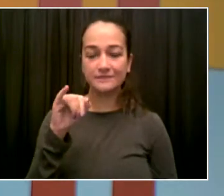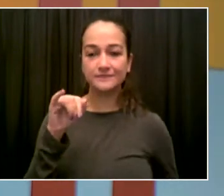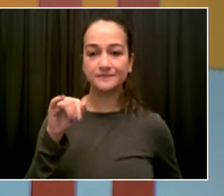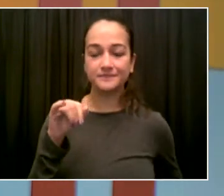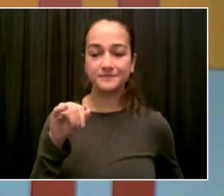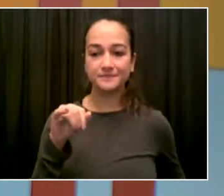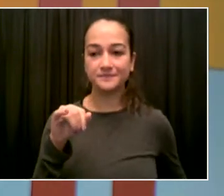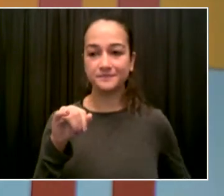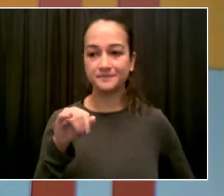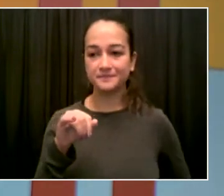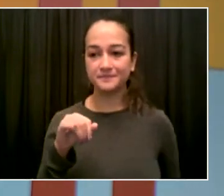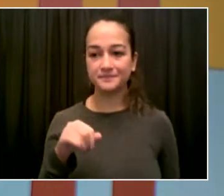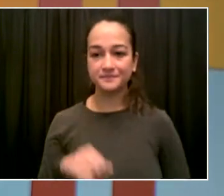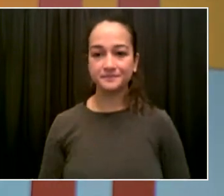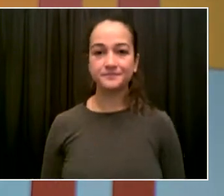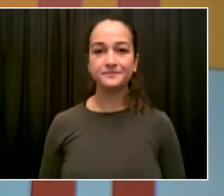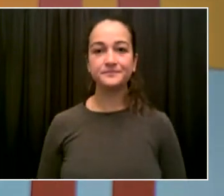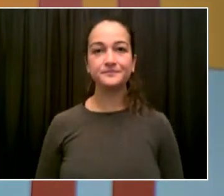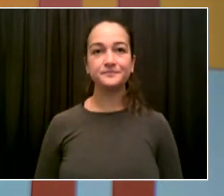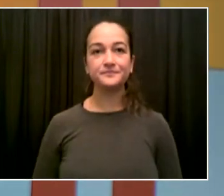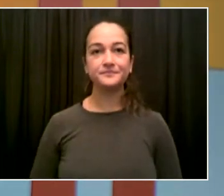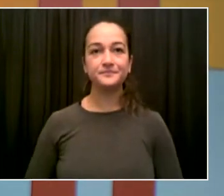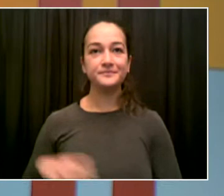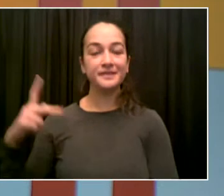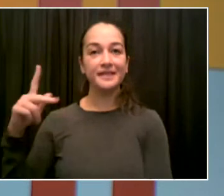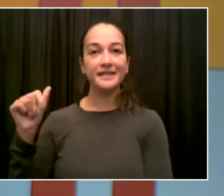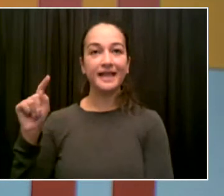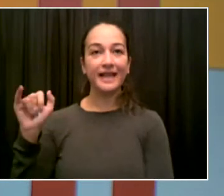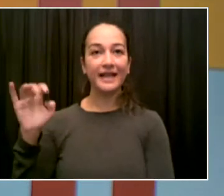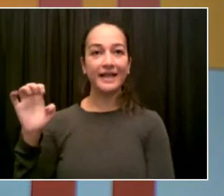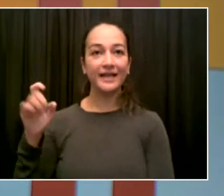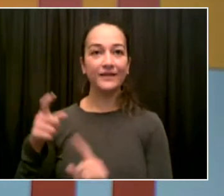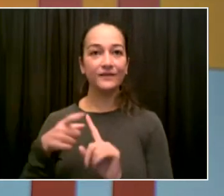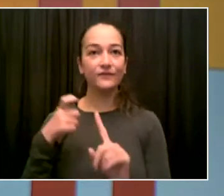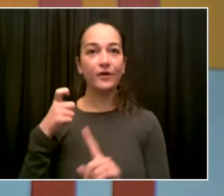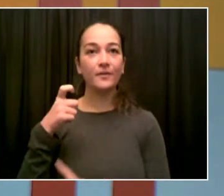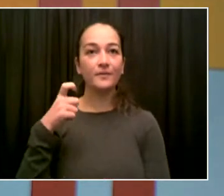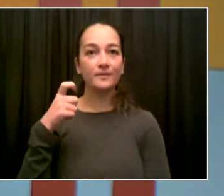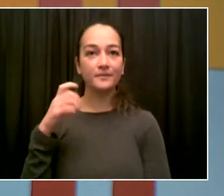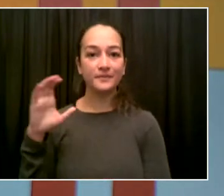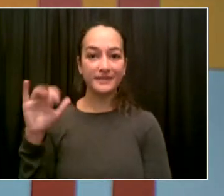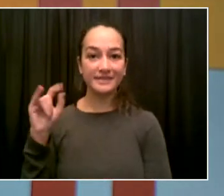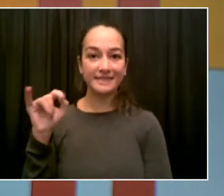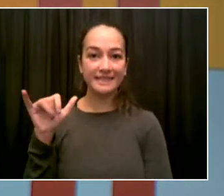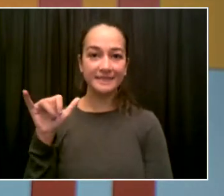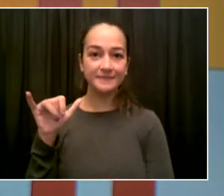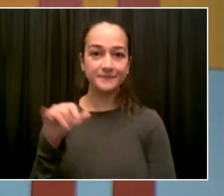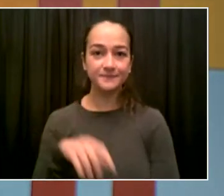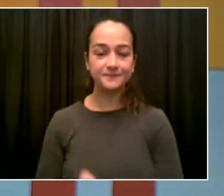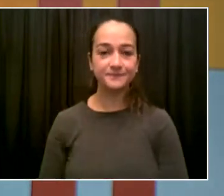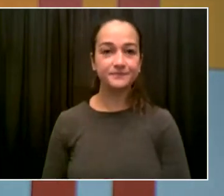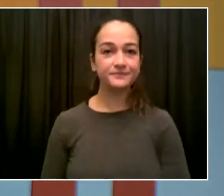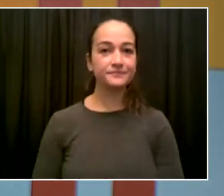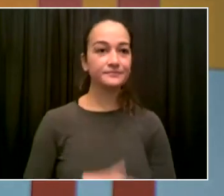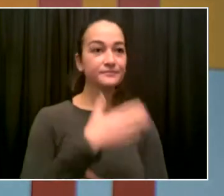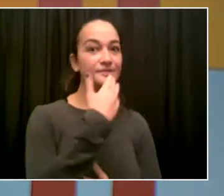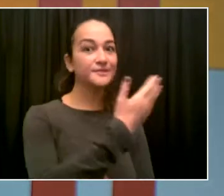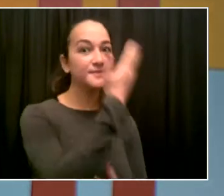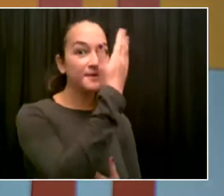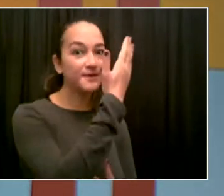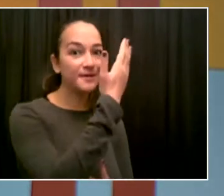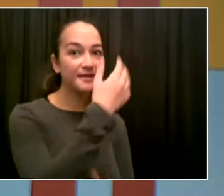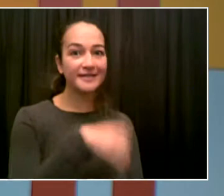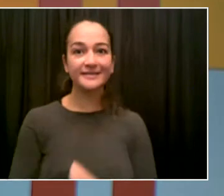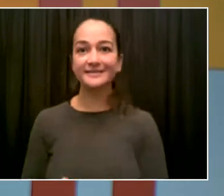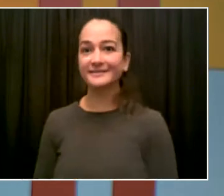Hey, happy Queens Week, Mayor de Blasio. How are you? I'm doing great. Katie, happy Queens Week. I assume we will see you out there.